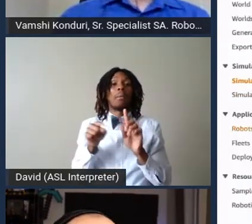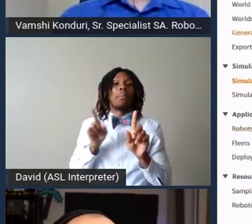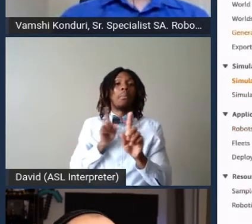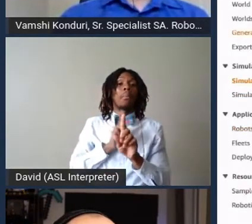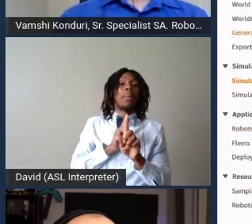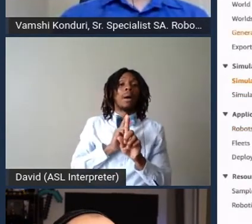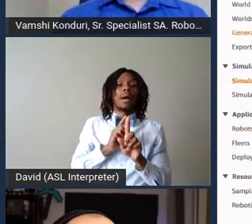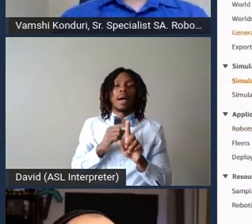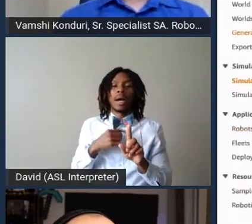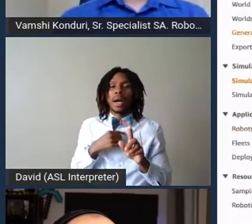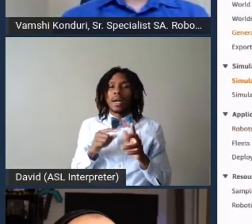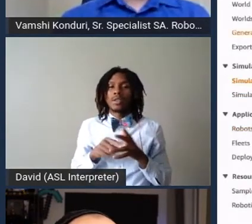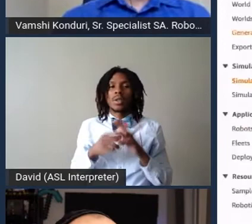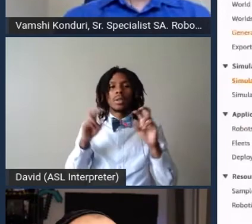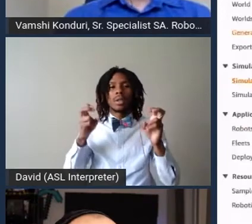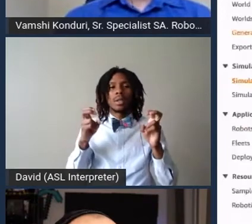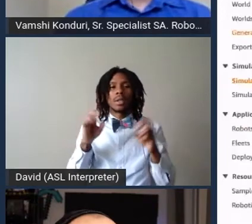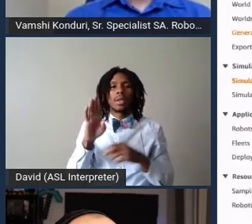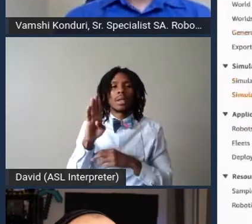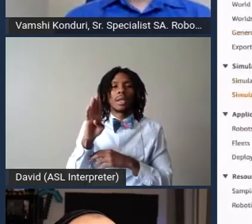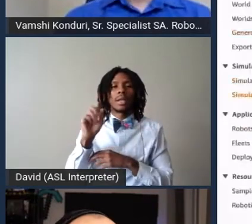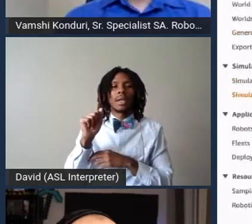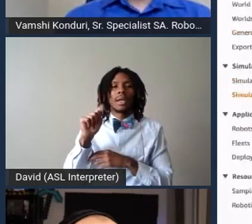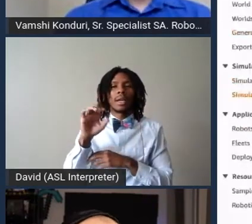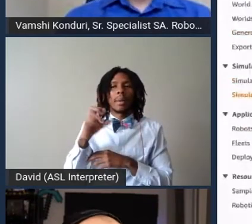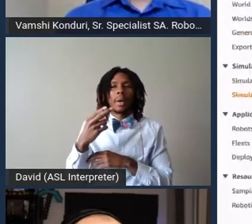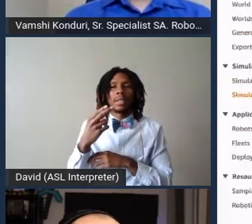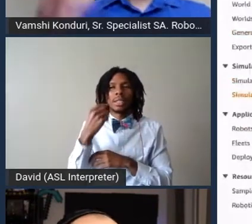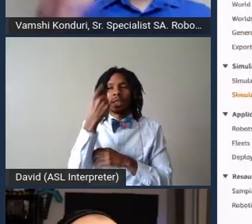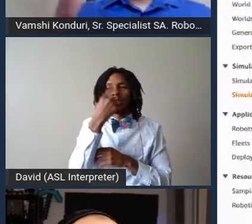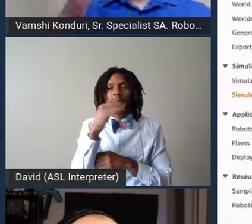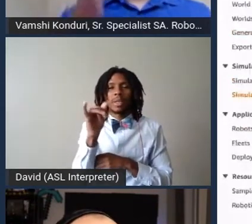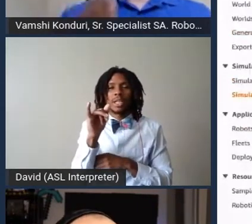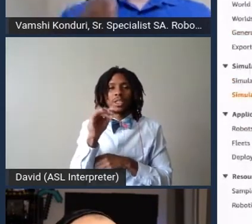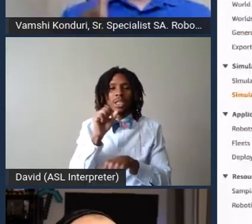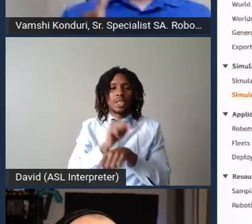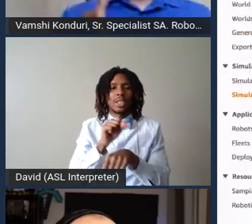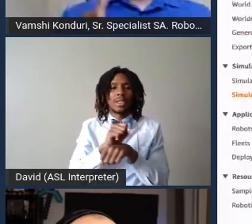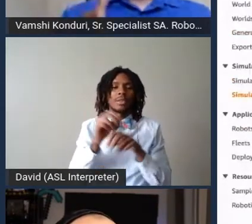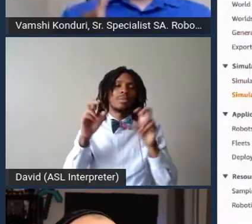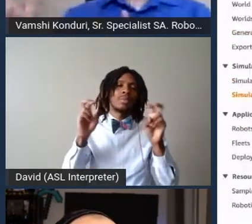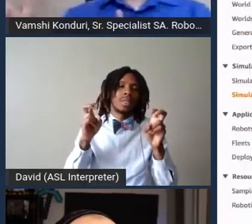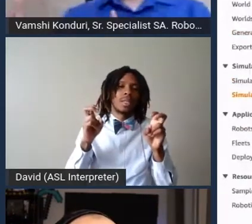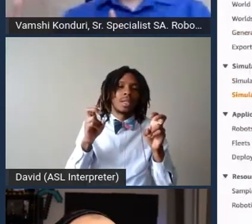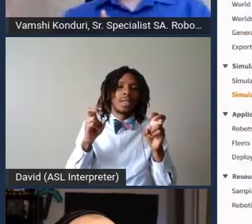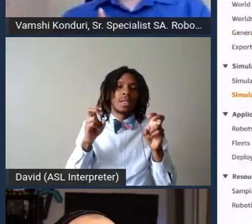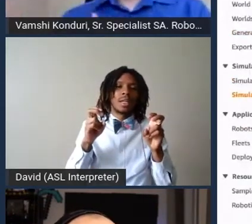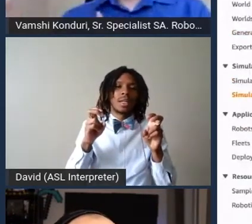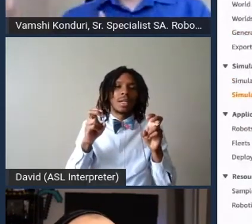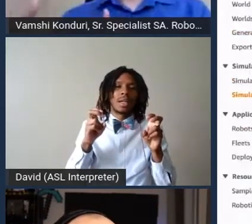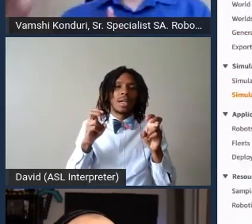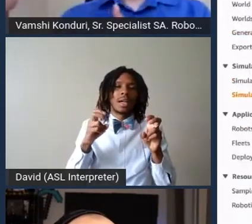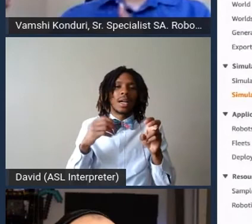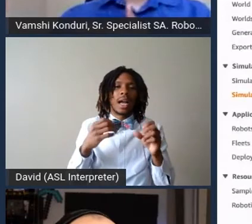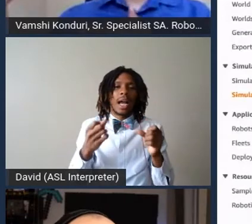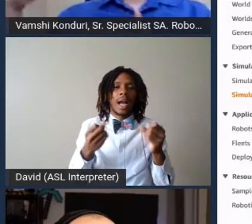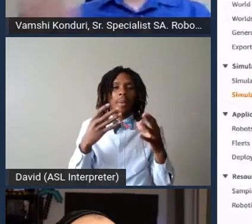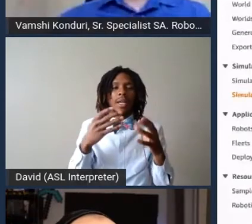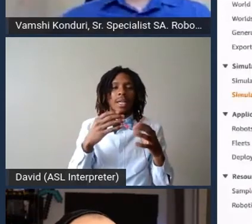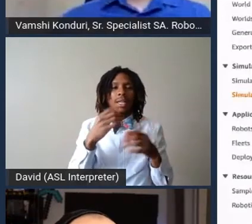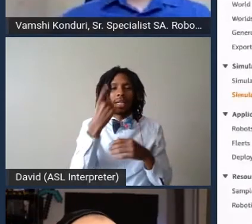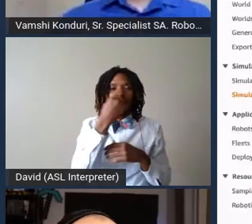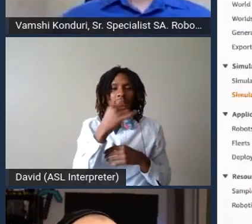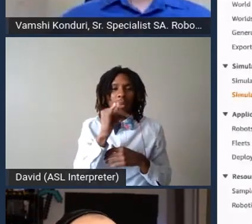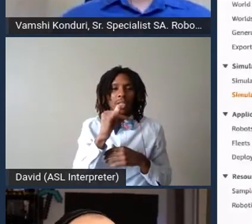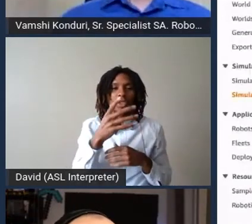off what is called a batch simulation job, which will kind of queue the amount of parallel simulations that you want to run one